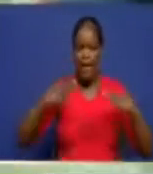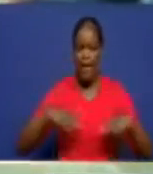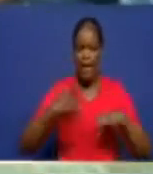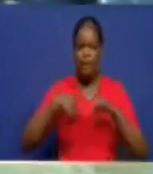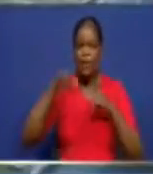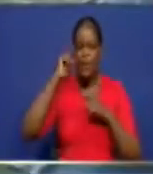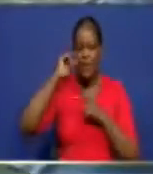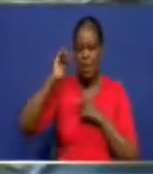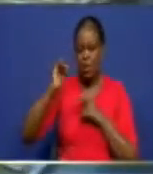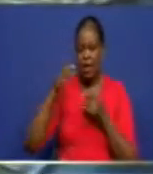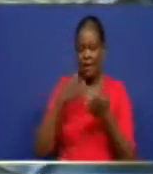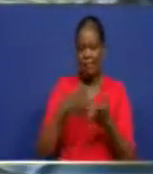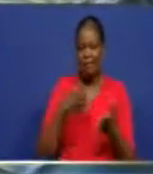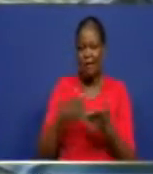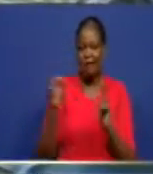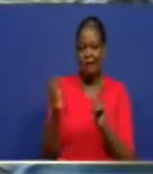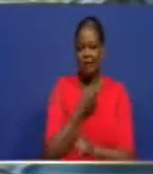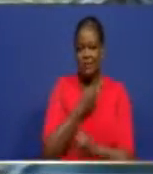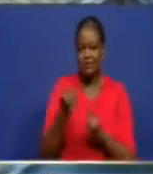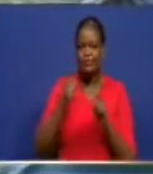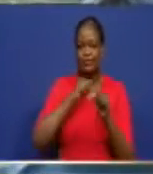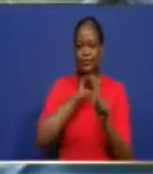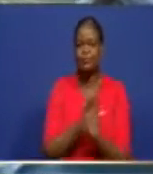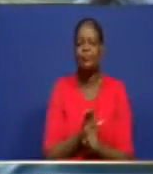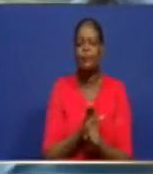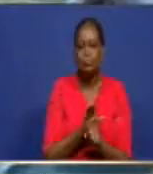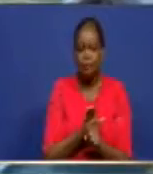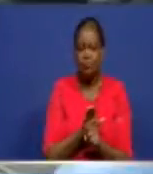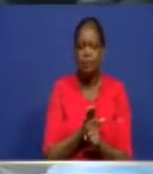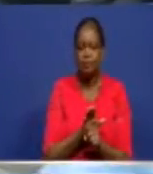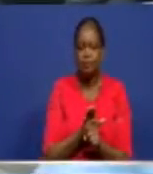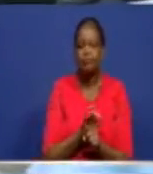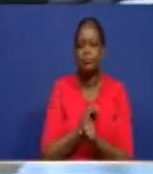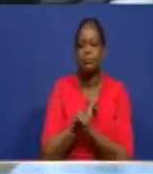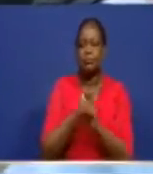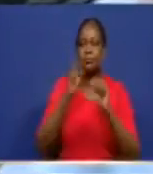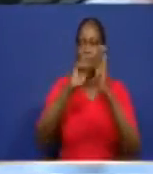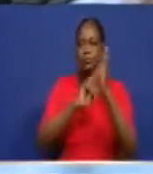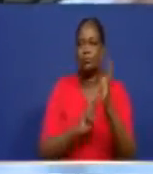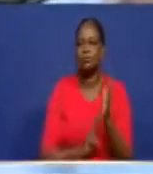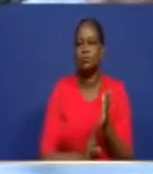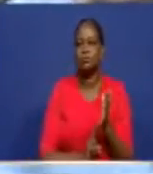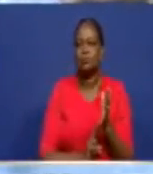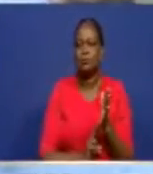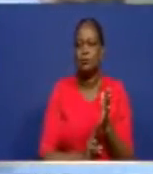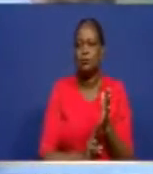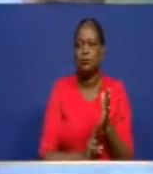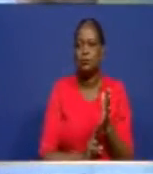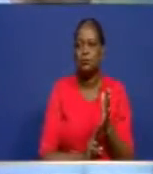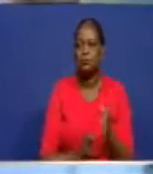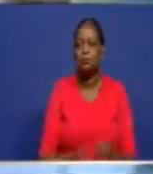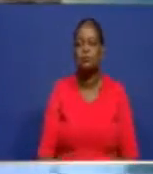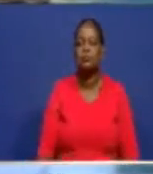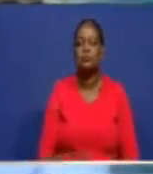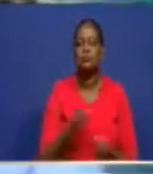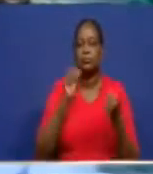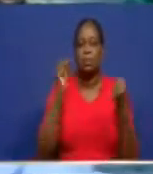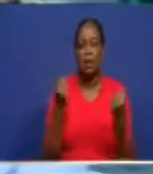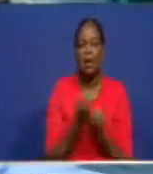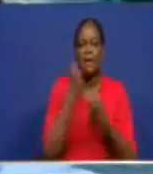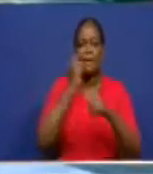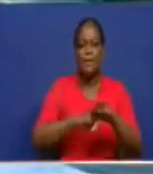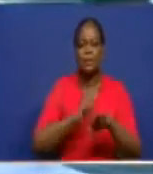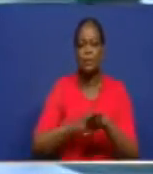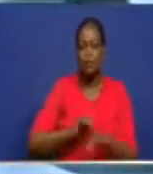County against violating COVID-19 prevention guidelines. The warning comes after what the